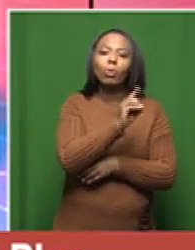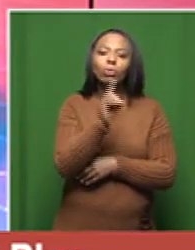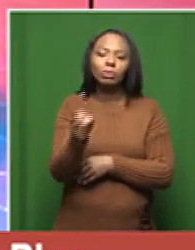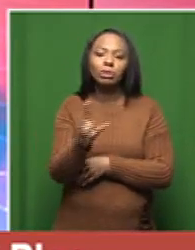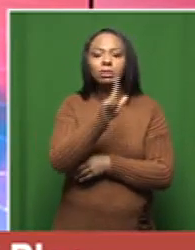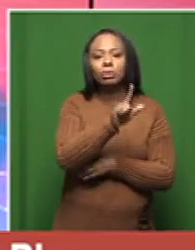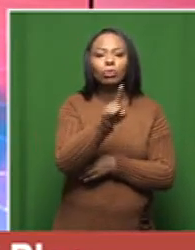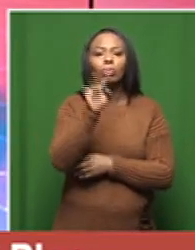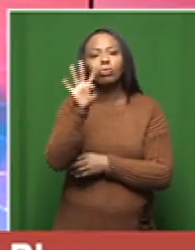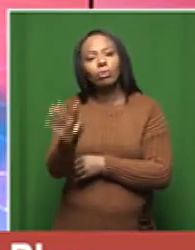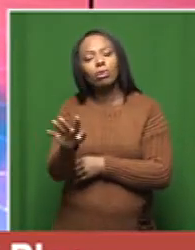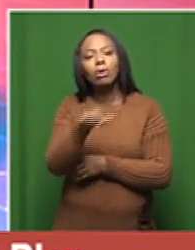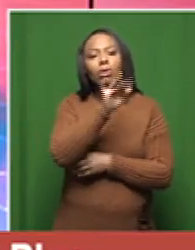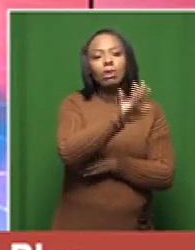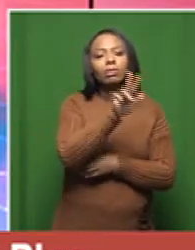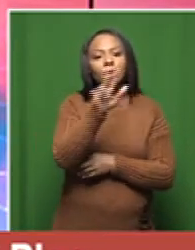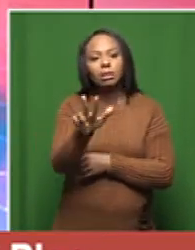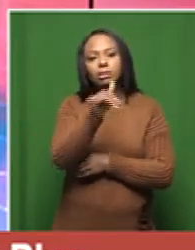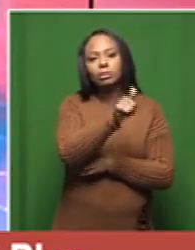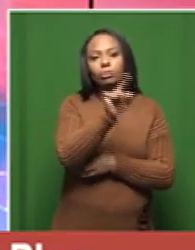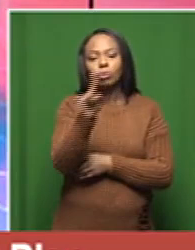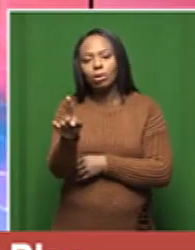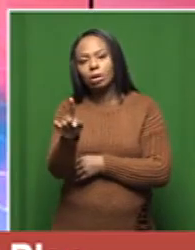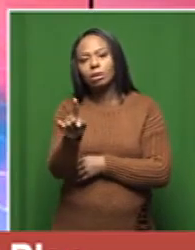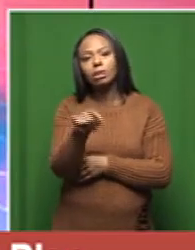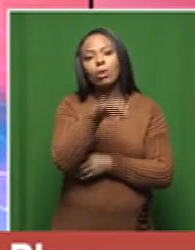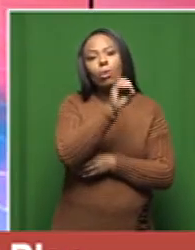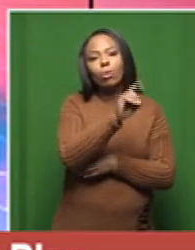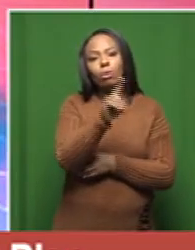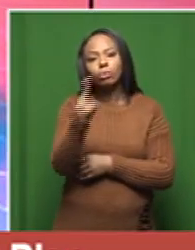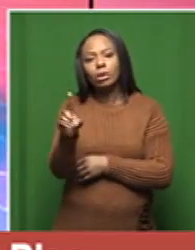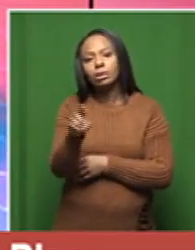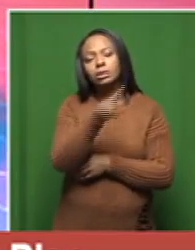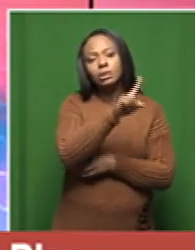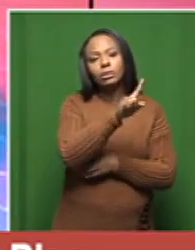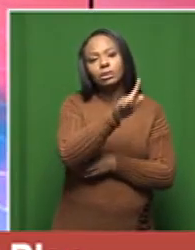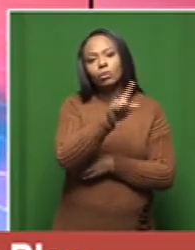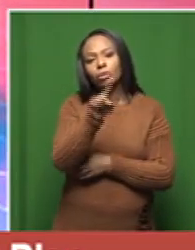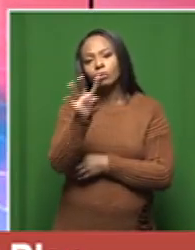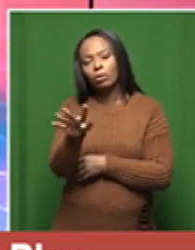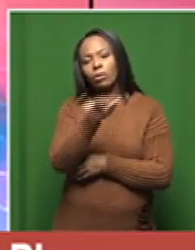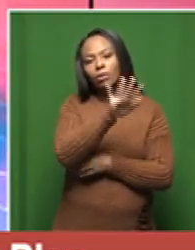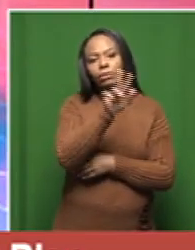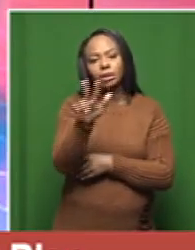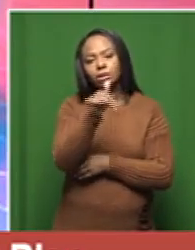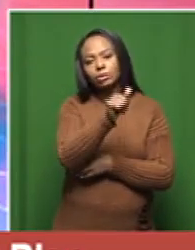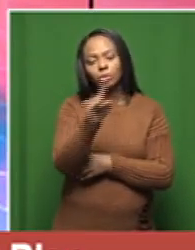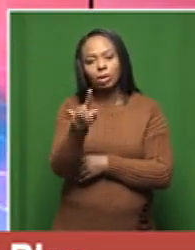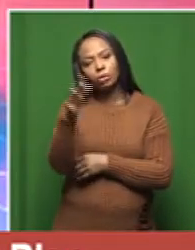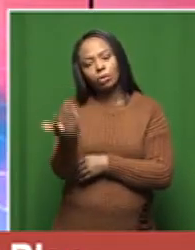011 714 5861. That's 011 714 5861